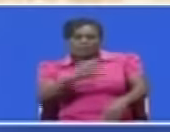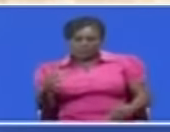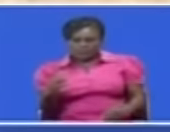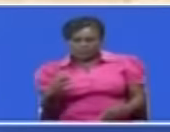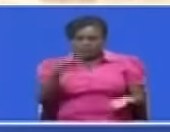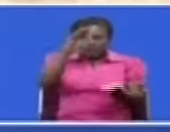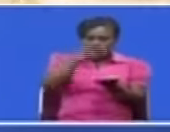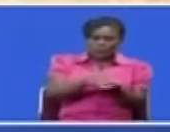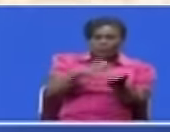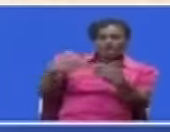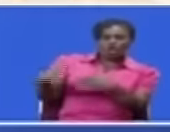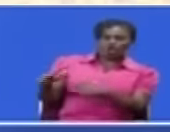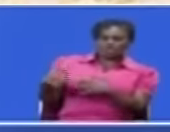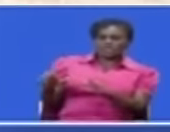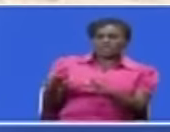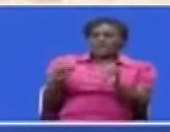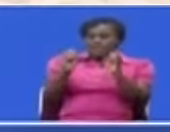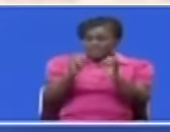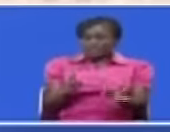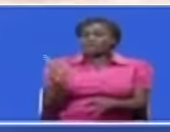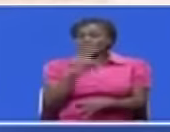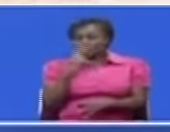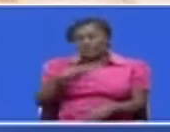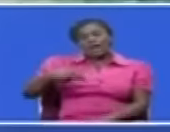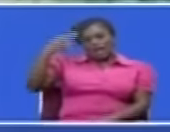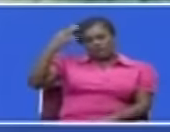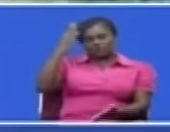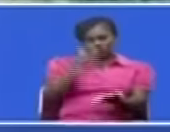we reduce losses, even if the hazard remains high.